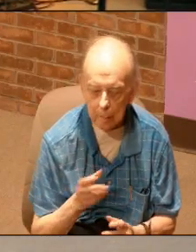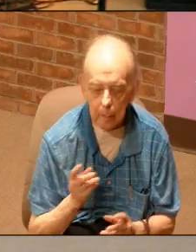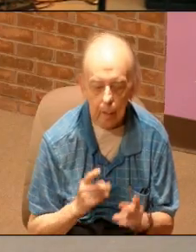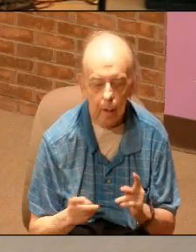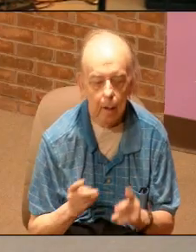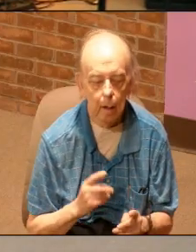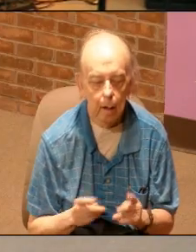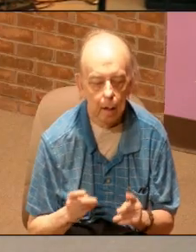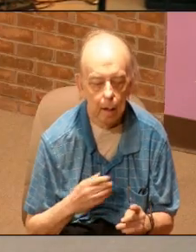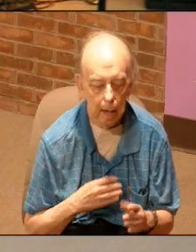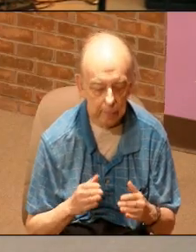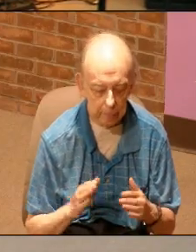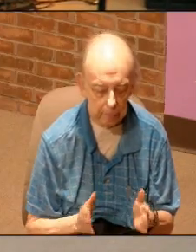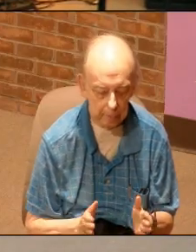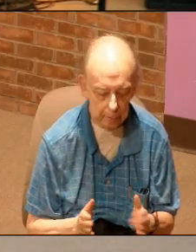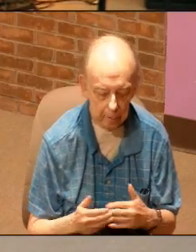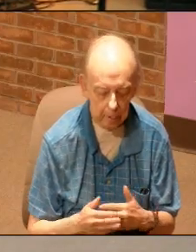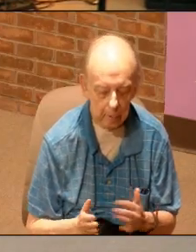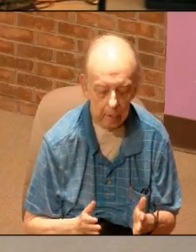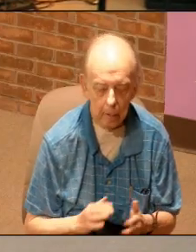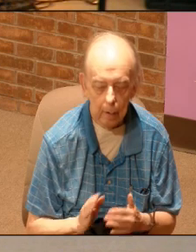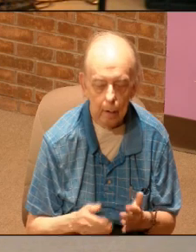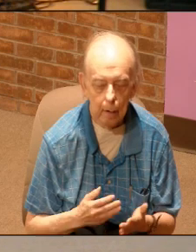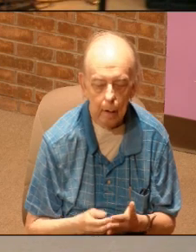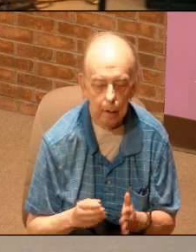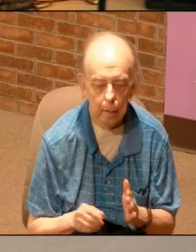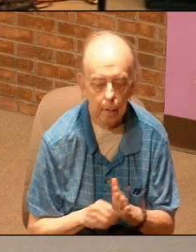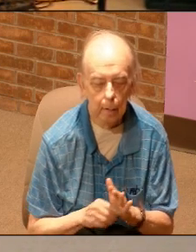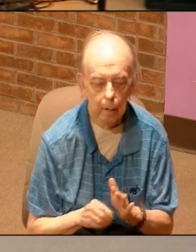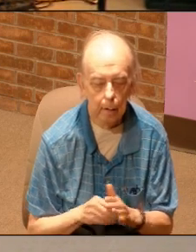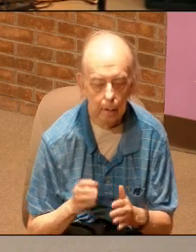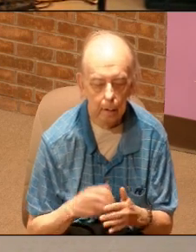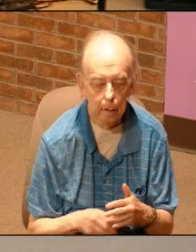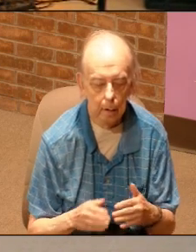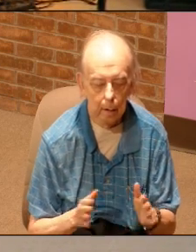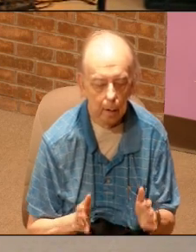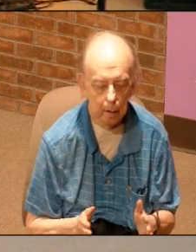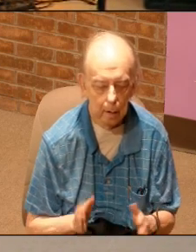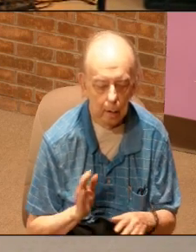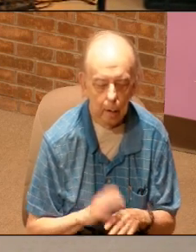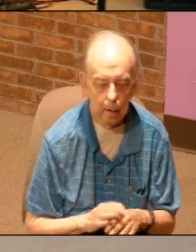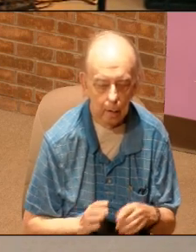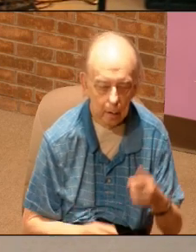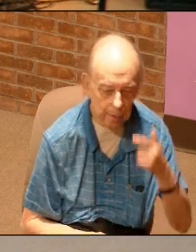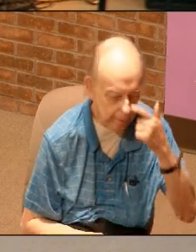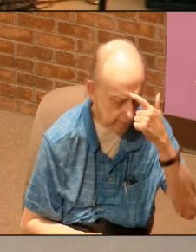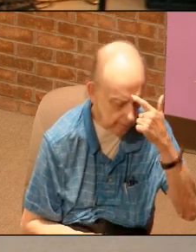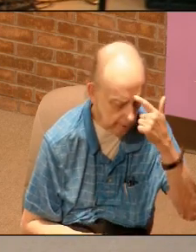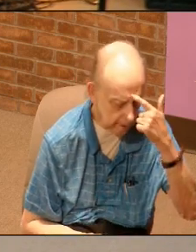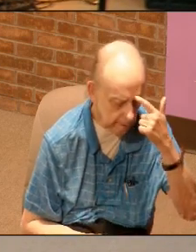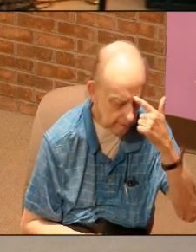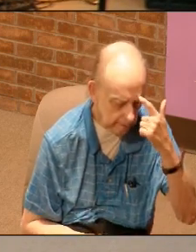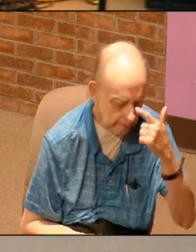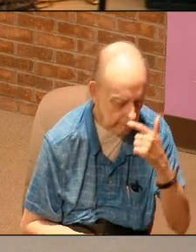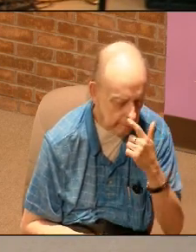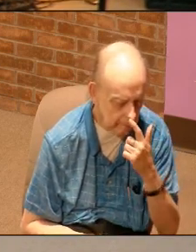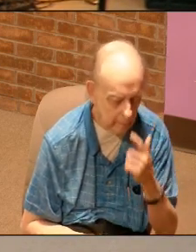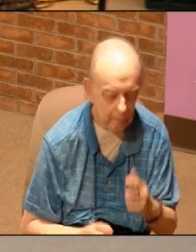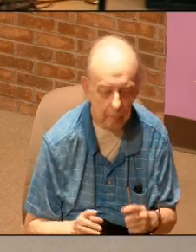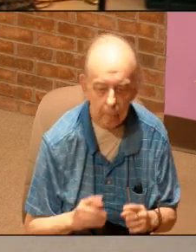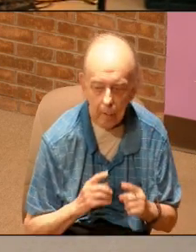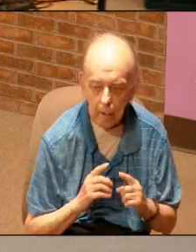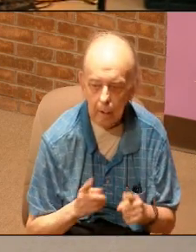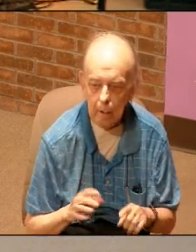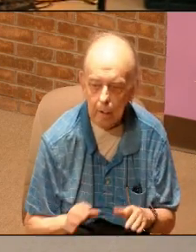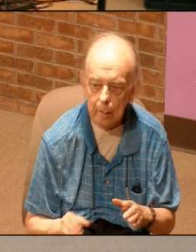have little boxes that have all of the verses in the boxes on their forehead. They were